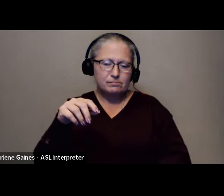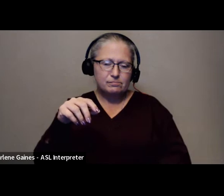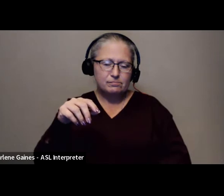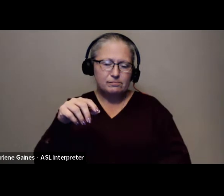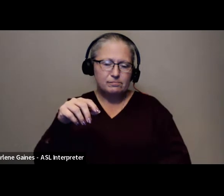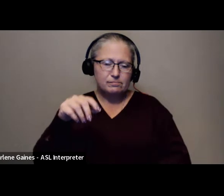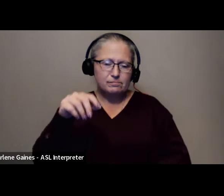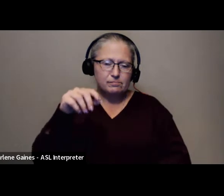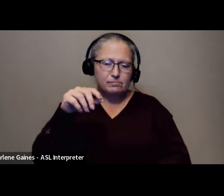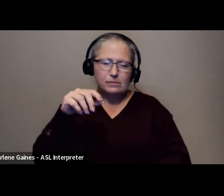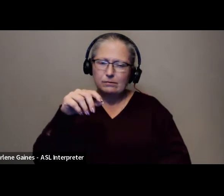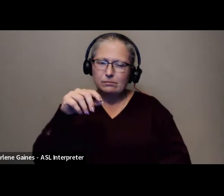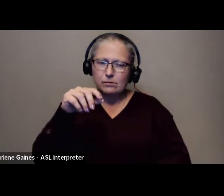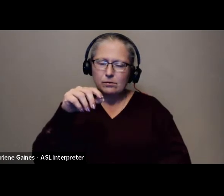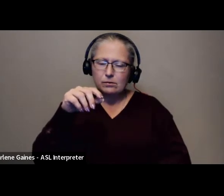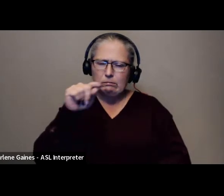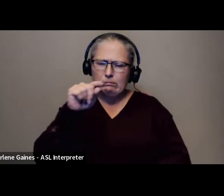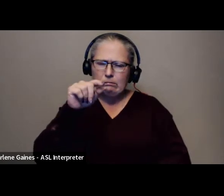Queenie Hua.